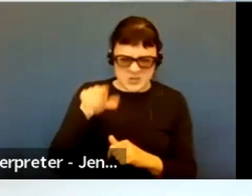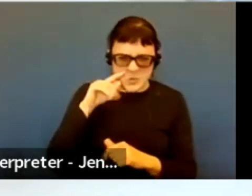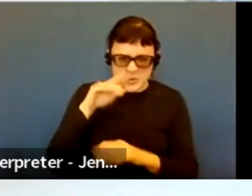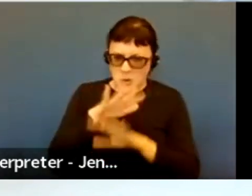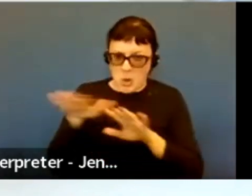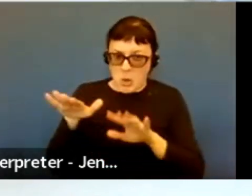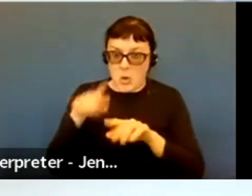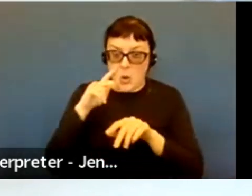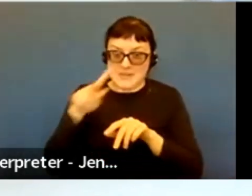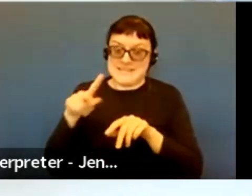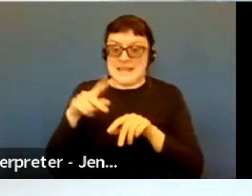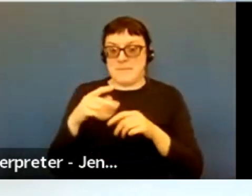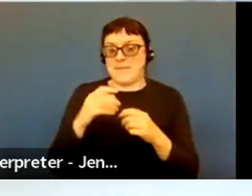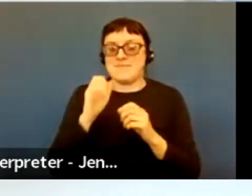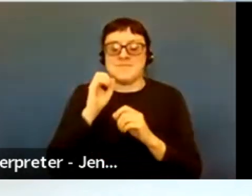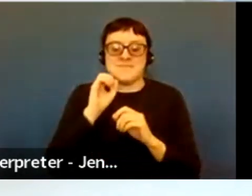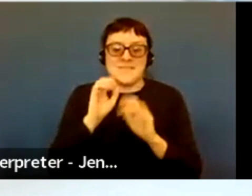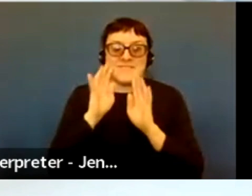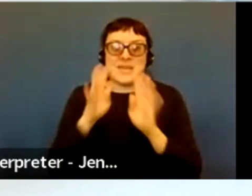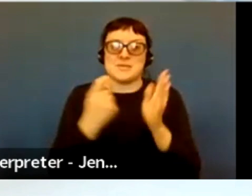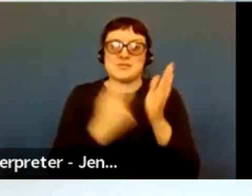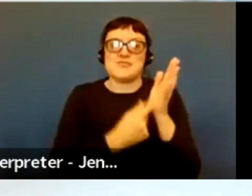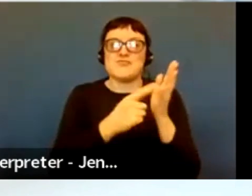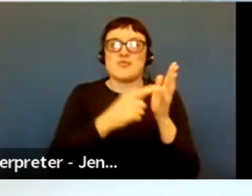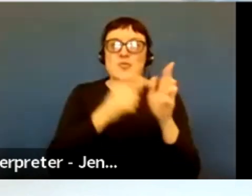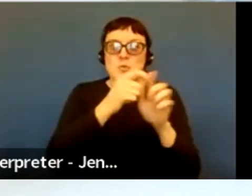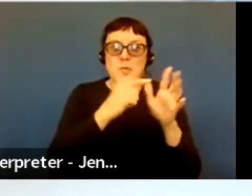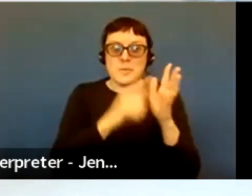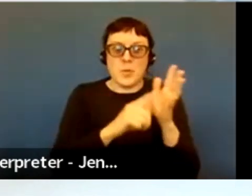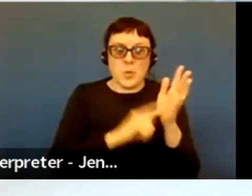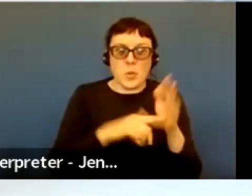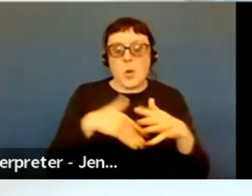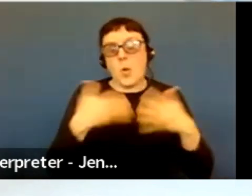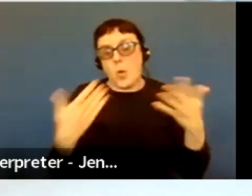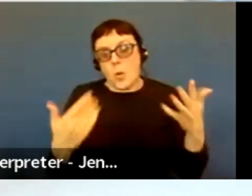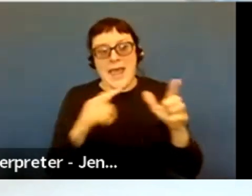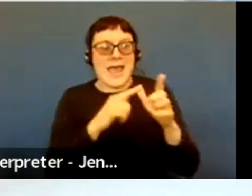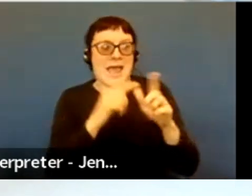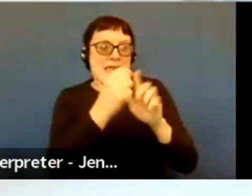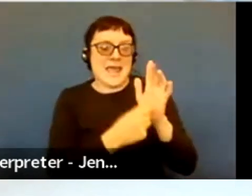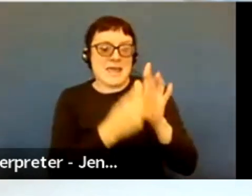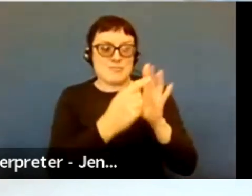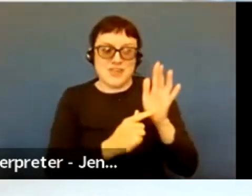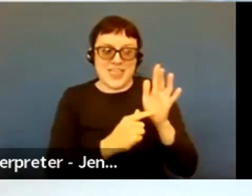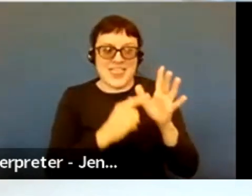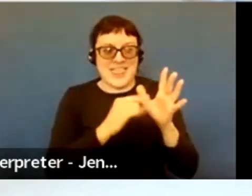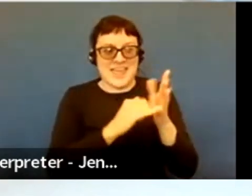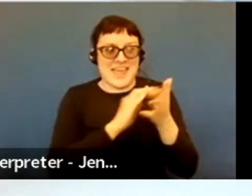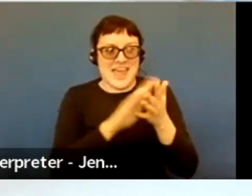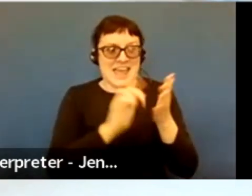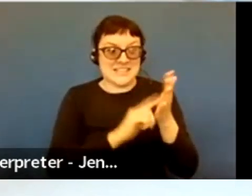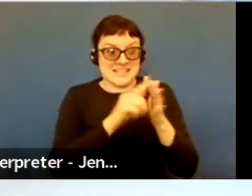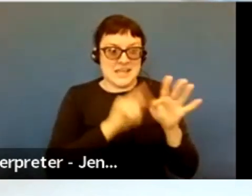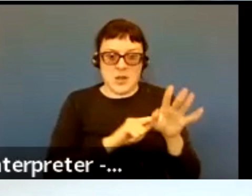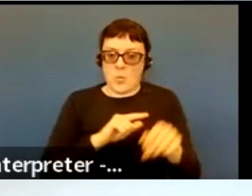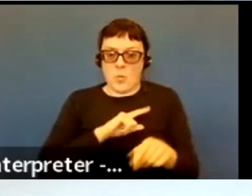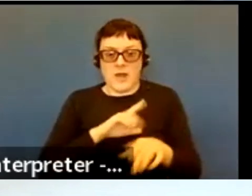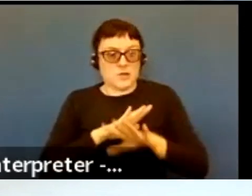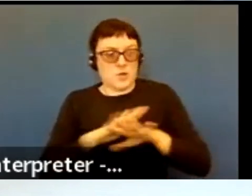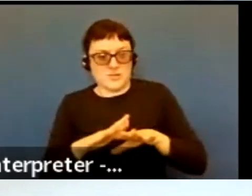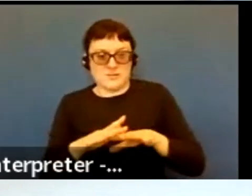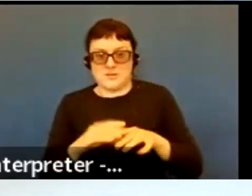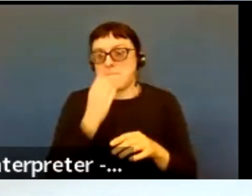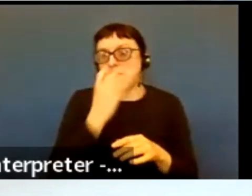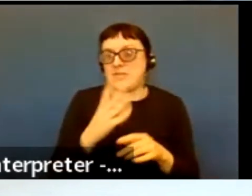Why does this one not look like RuPaul? You know, why does this one not look April Ashley? Why are they not the conventional idea of gorgeous, which we all know